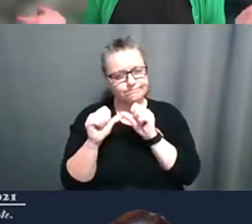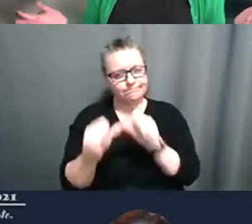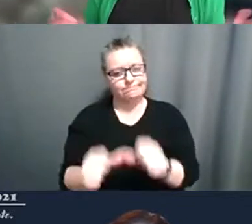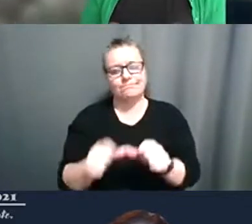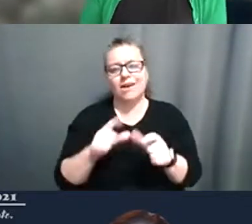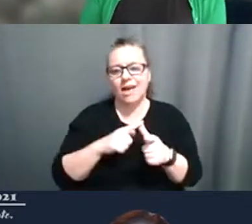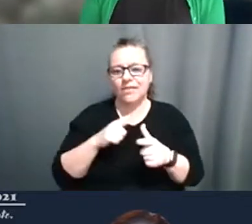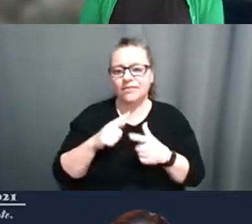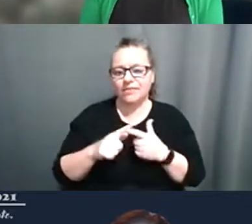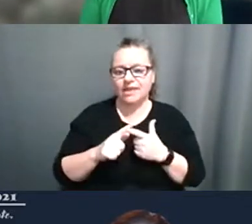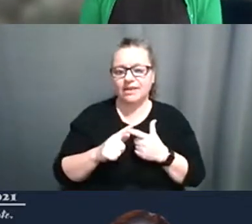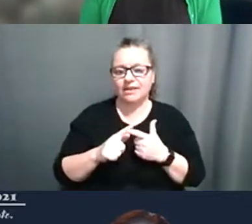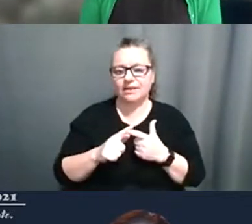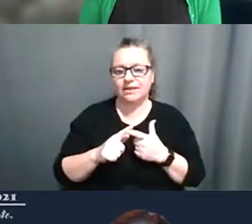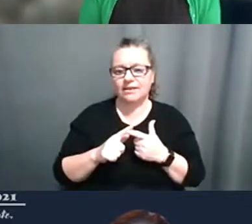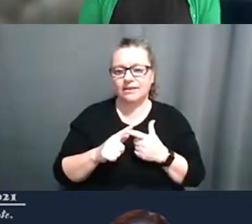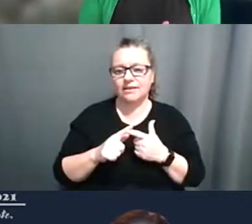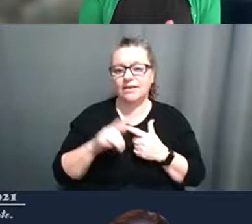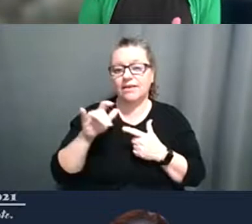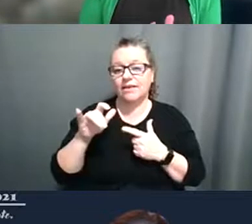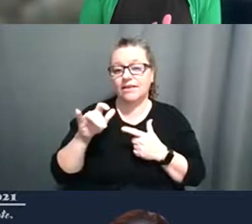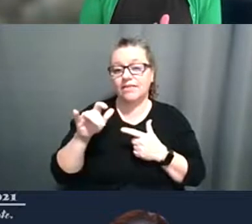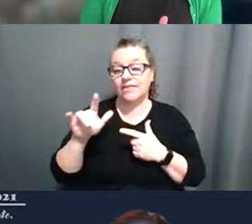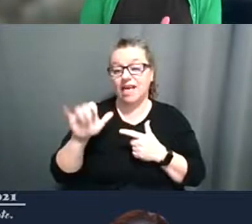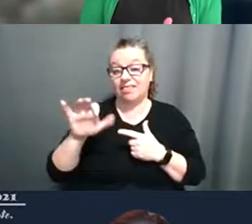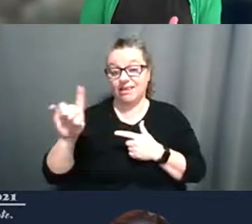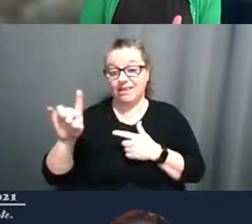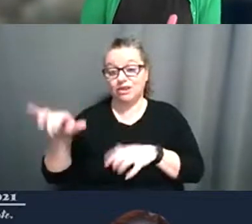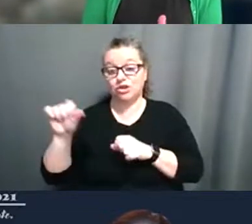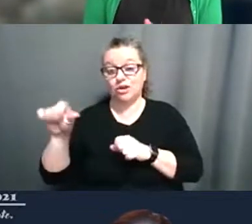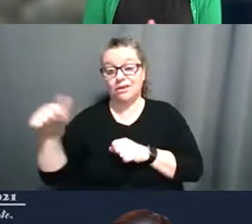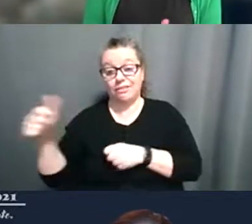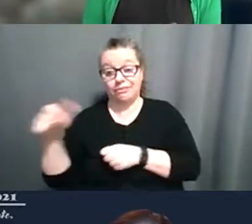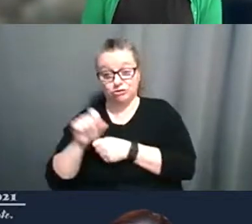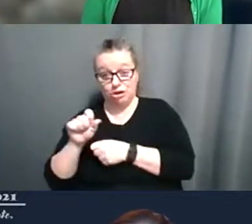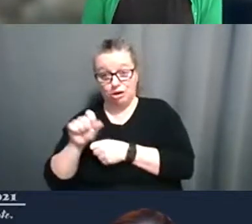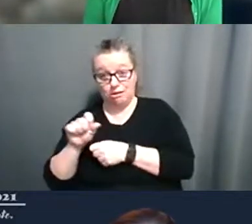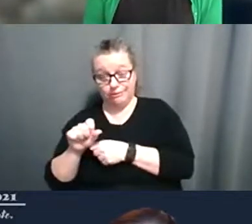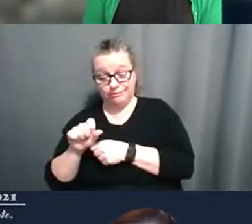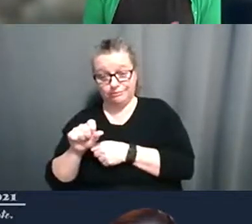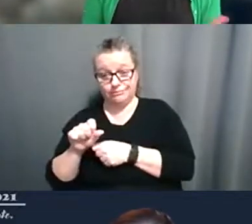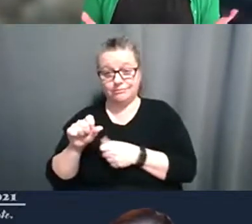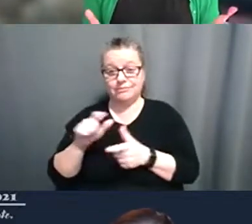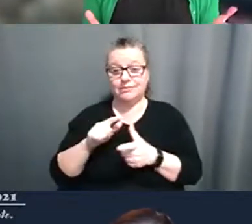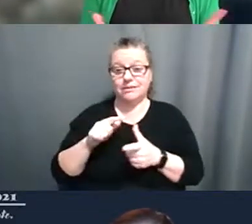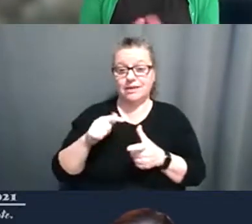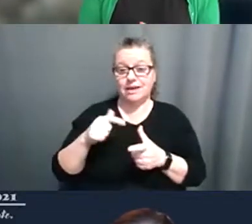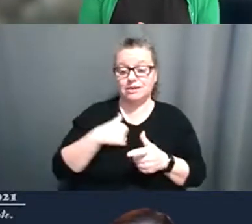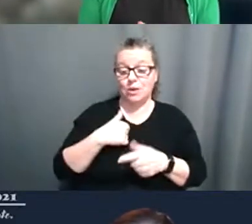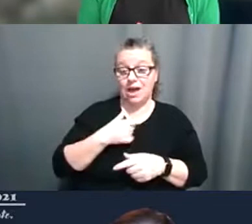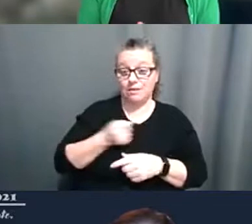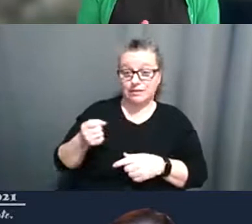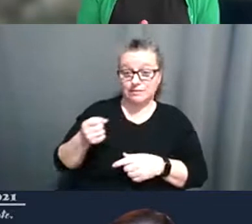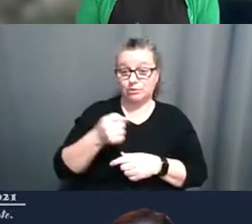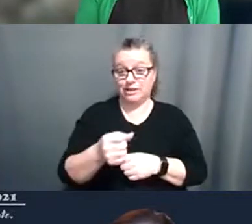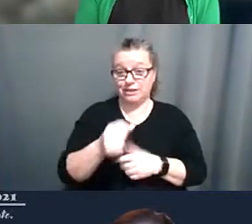then that lead took a job elsewhere within the organization. And so I was put into that